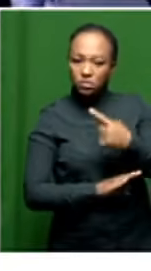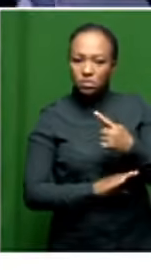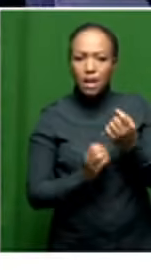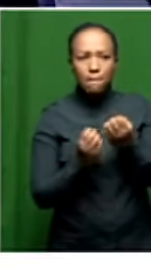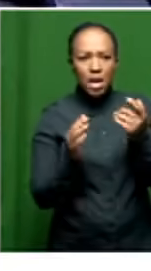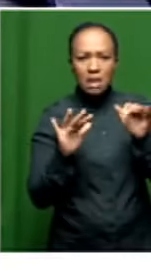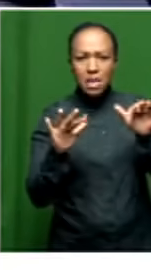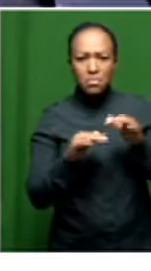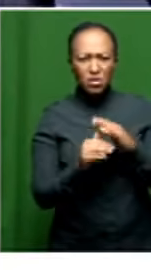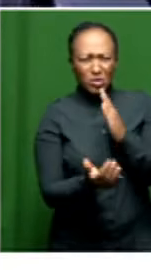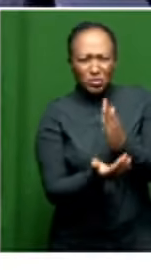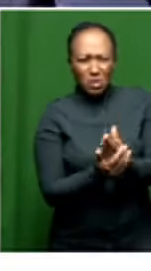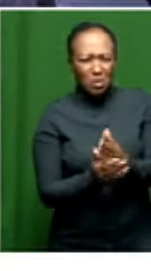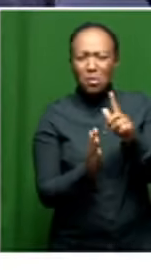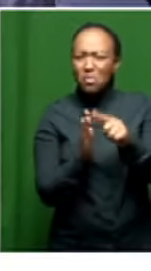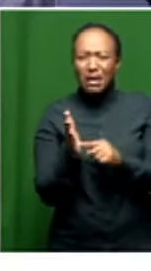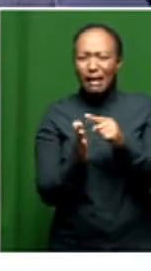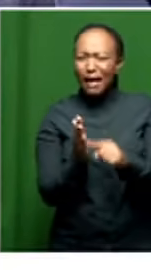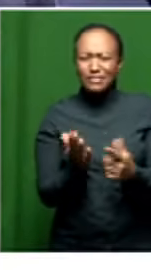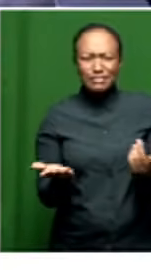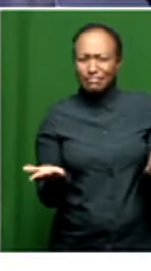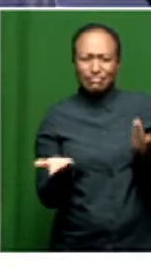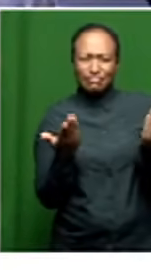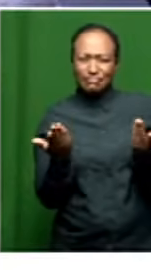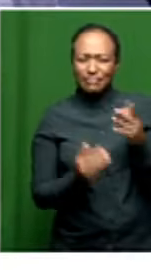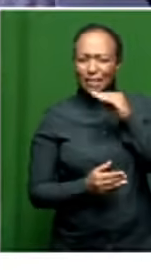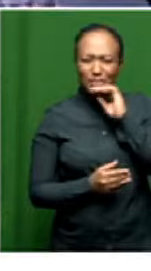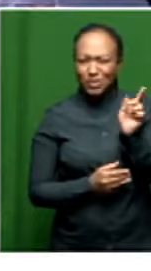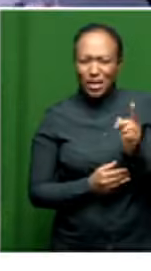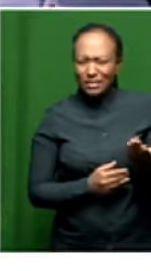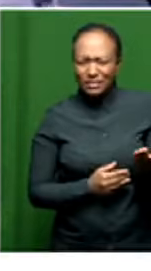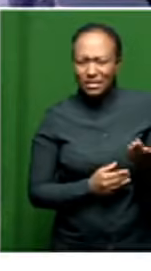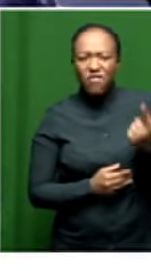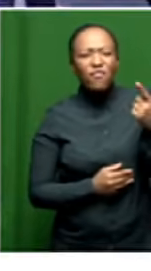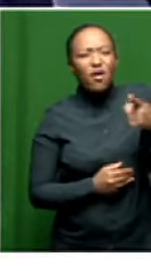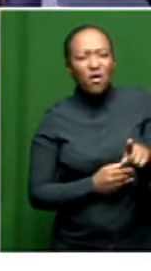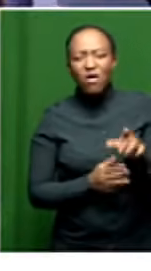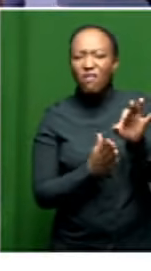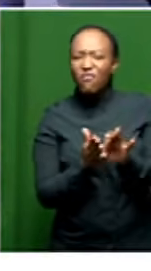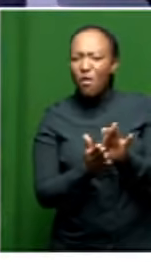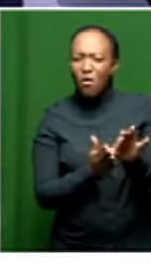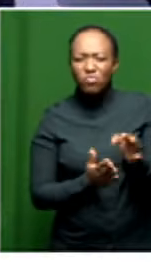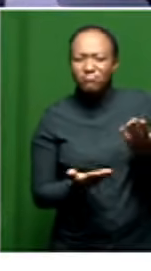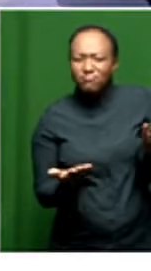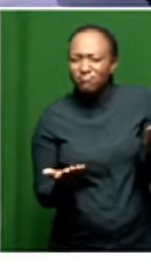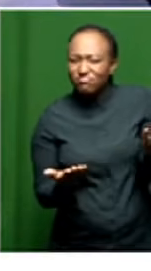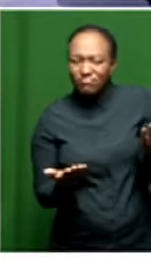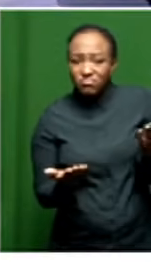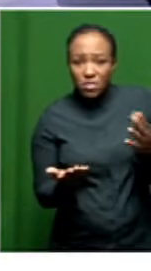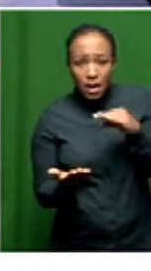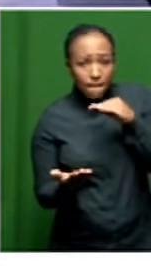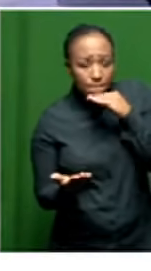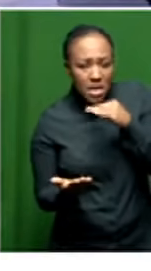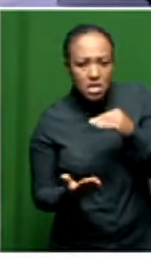people are not sure what these elections are all about and thinking, you know, what is my vote going to? Is this going to choose